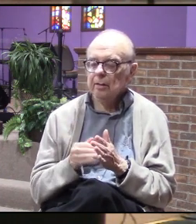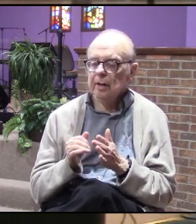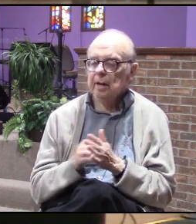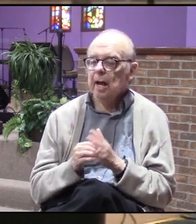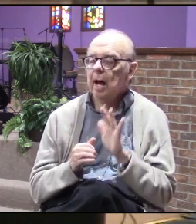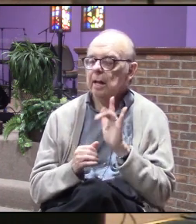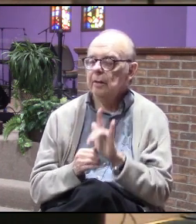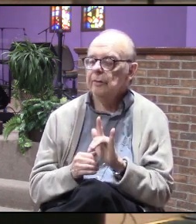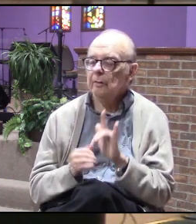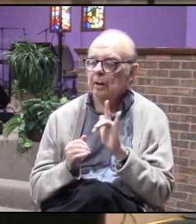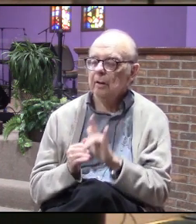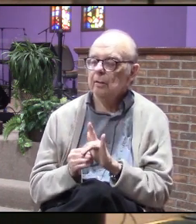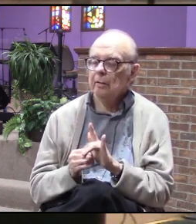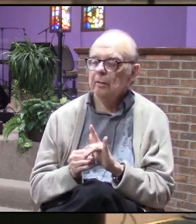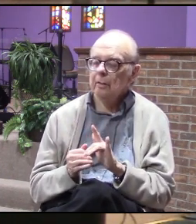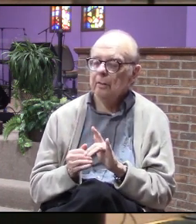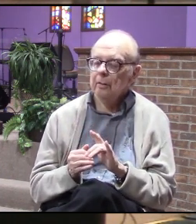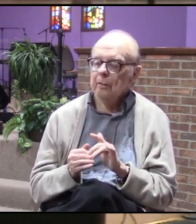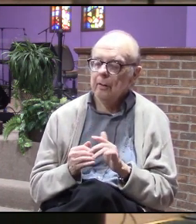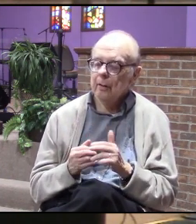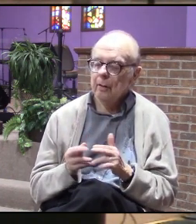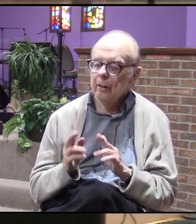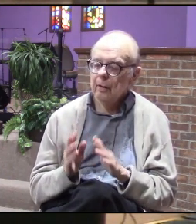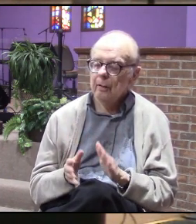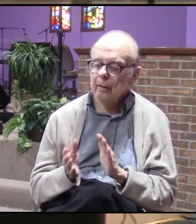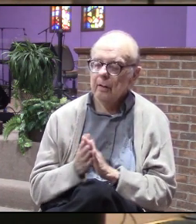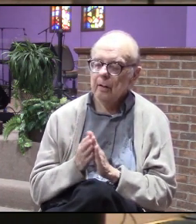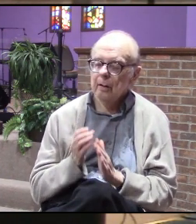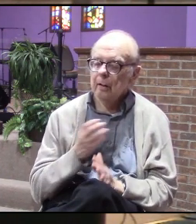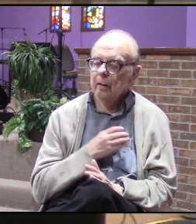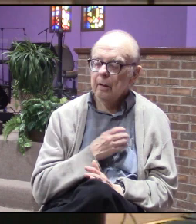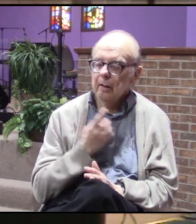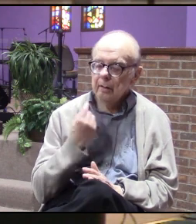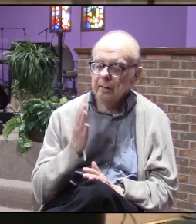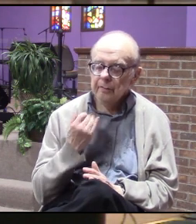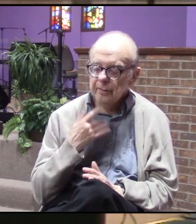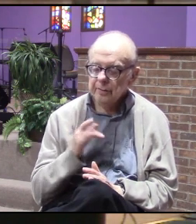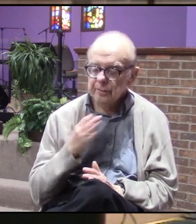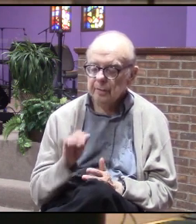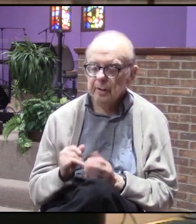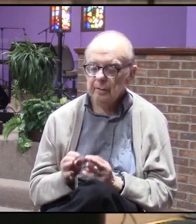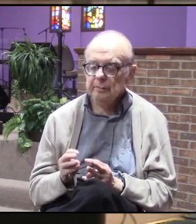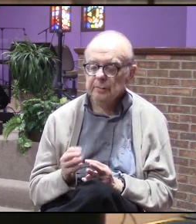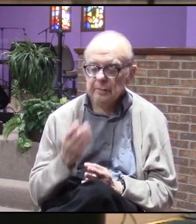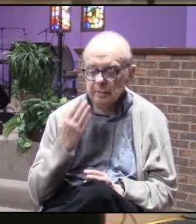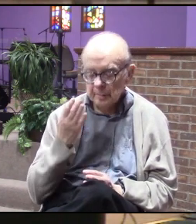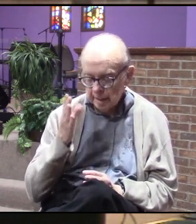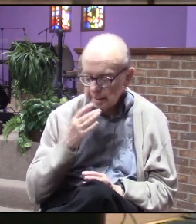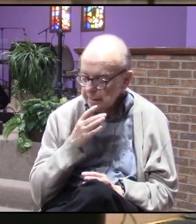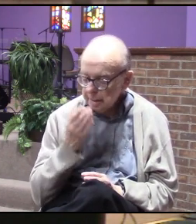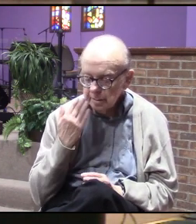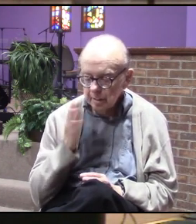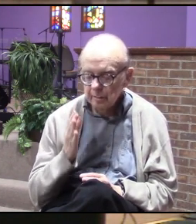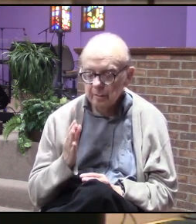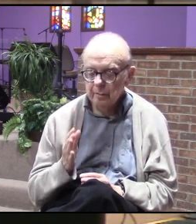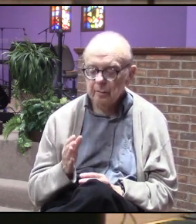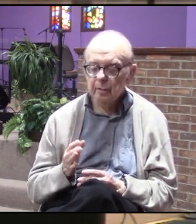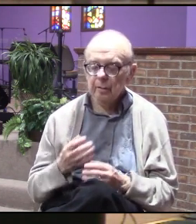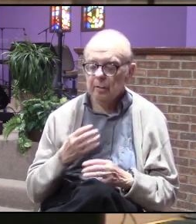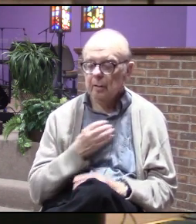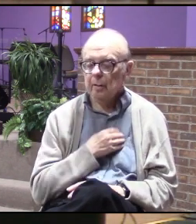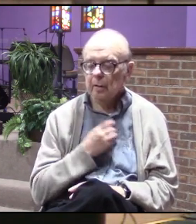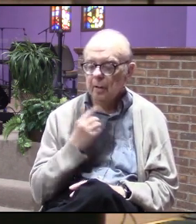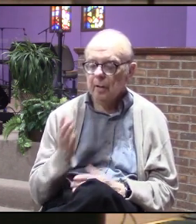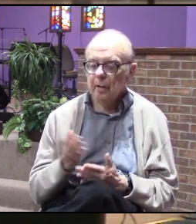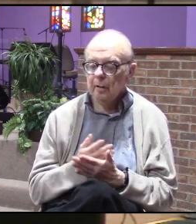him. When the reporters asked the officer why he felt this way towards a man he did not even know, the officer